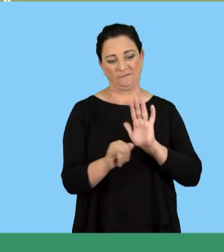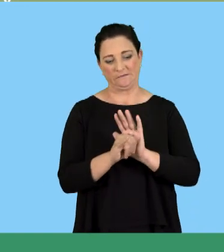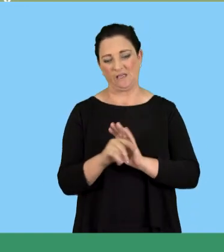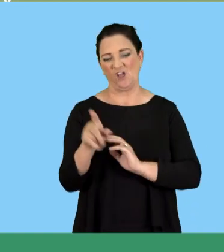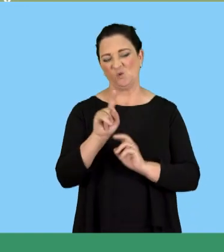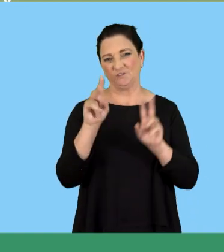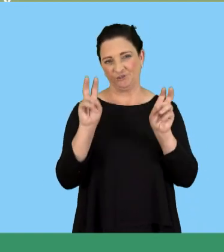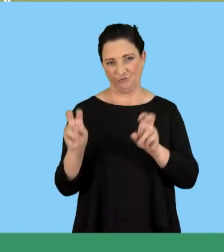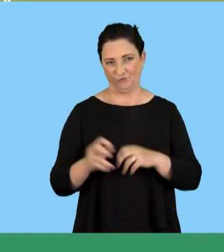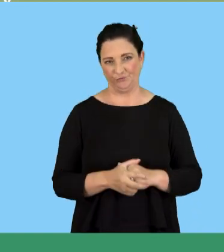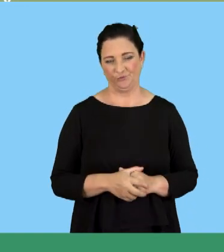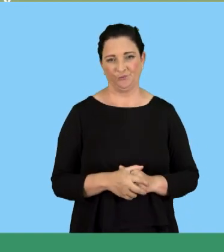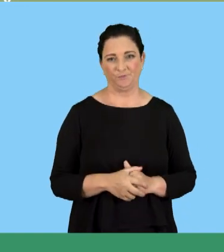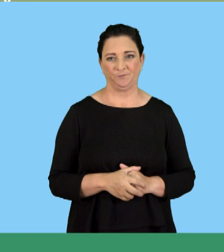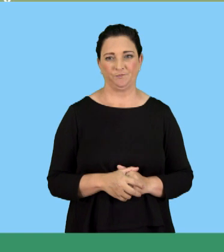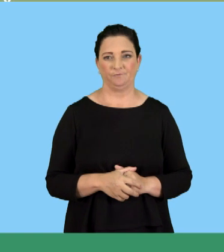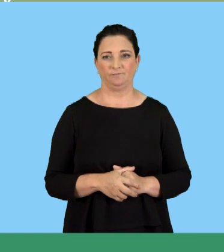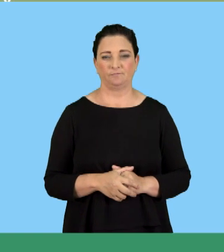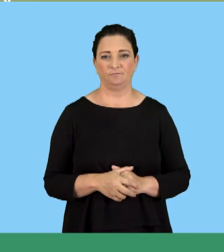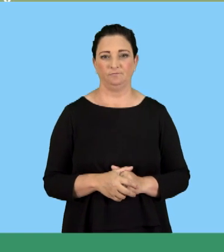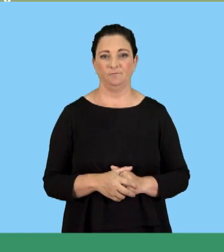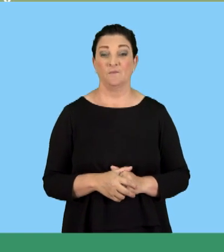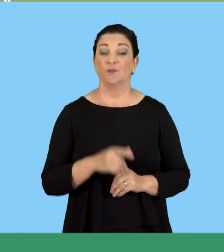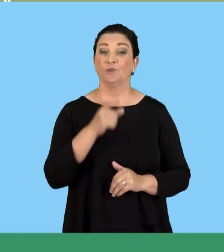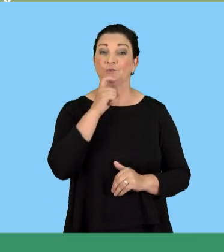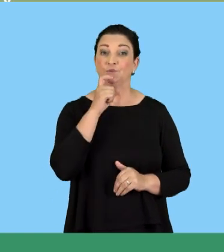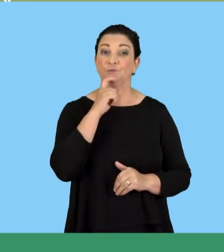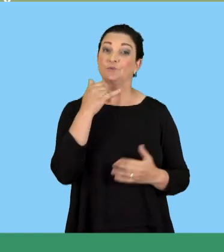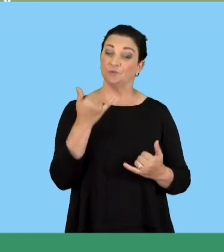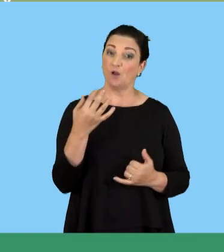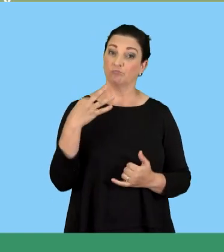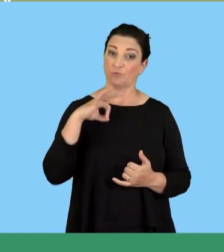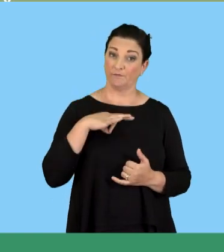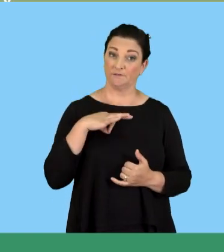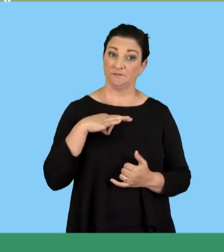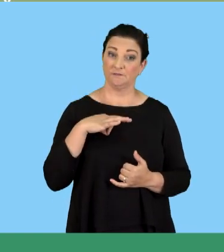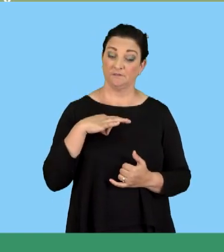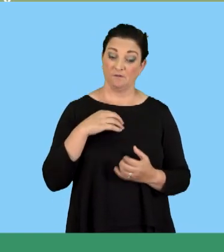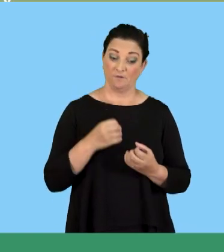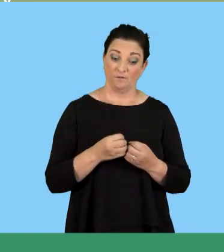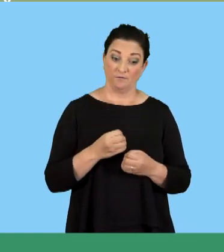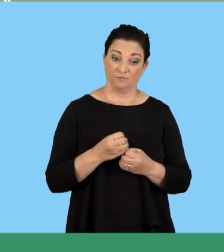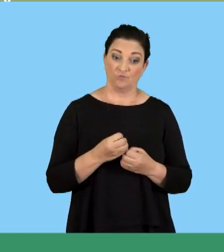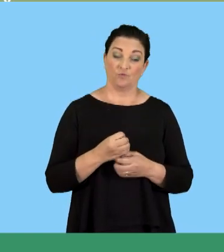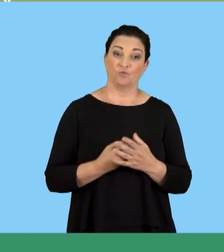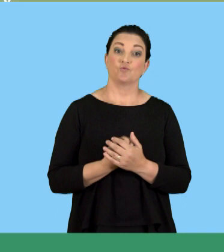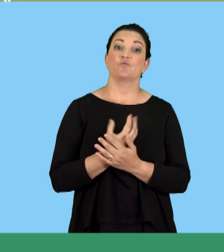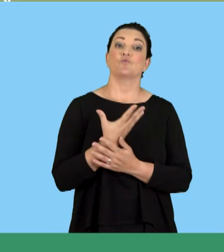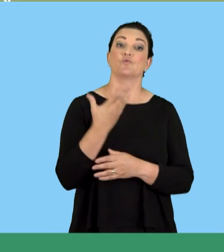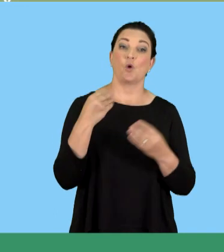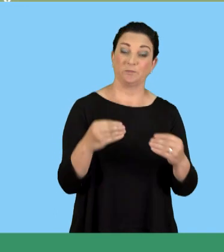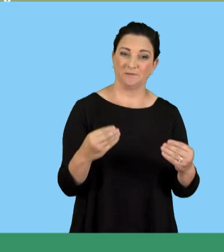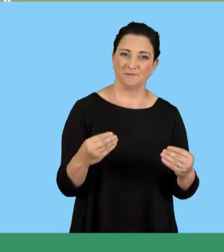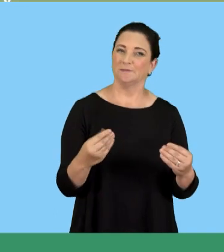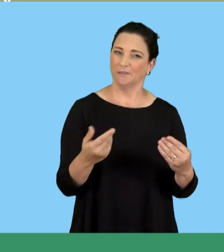are affecting Gamma Events. As we are seeing here, they use their profit. Instead of growing the business, they are using their